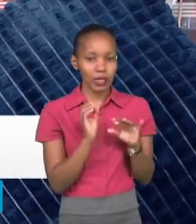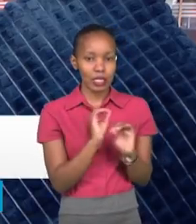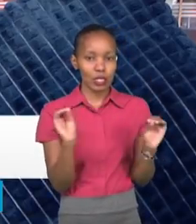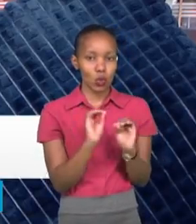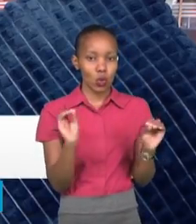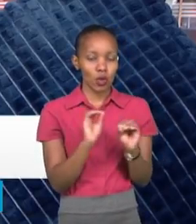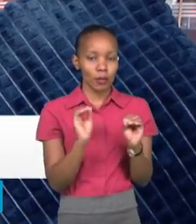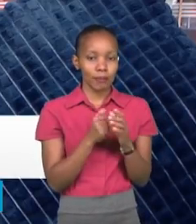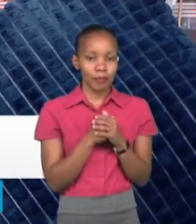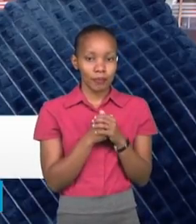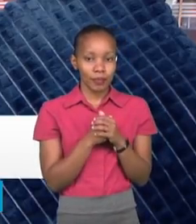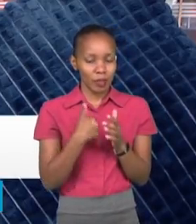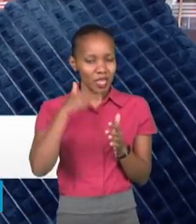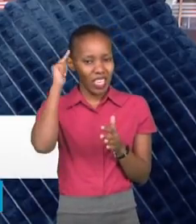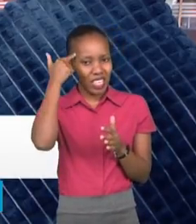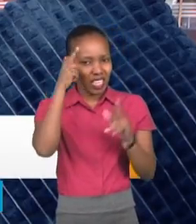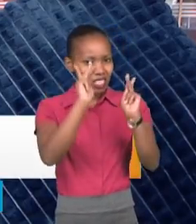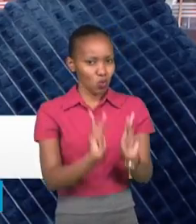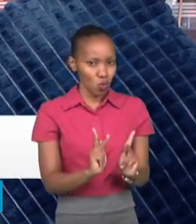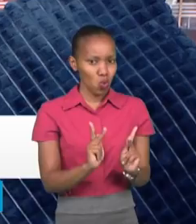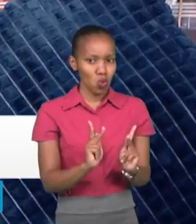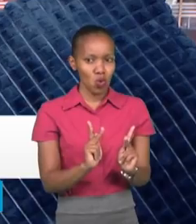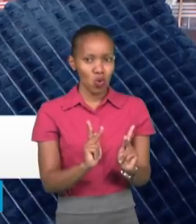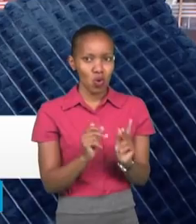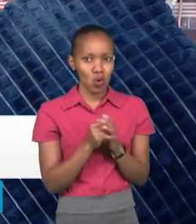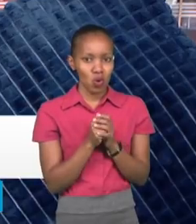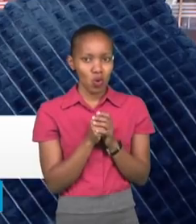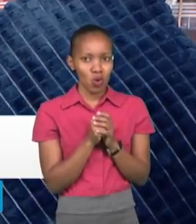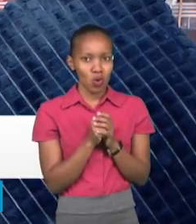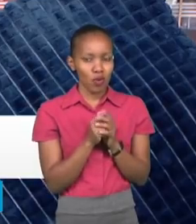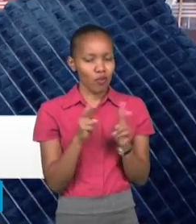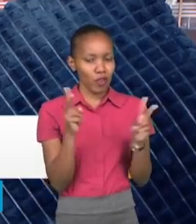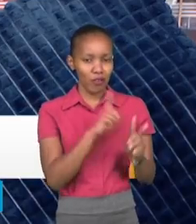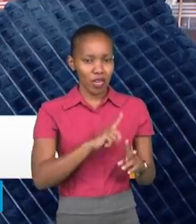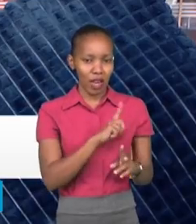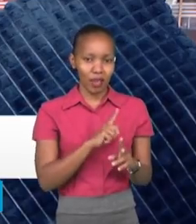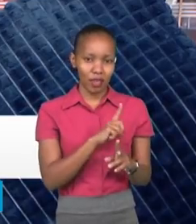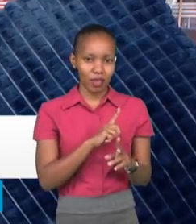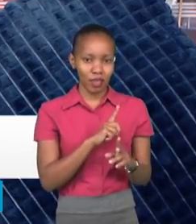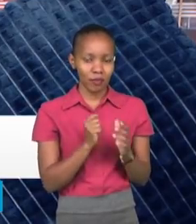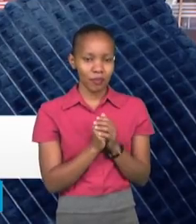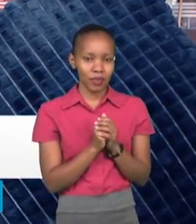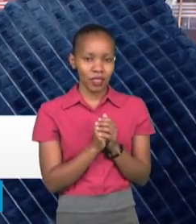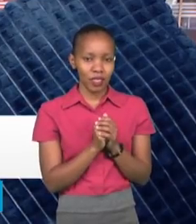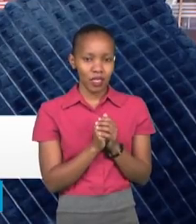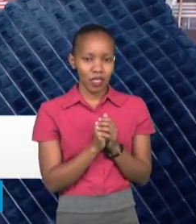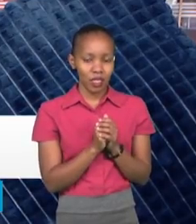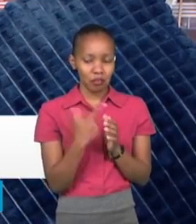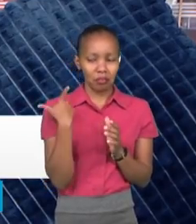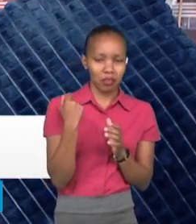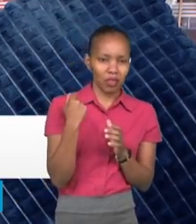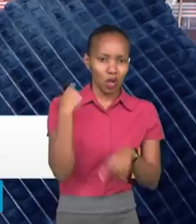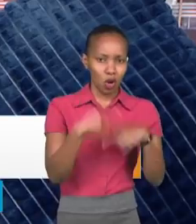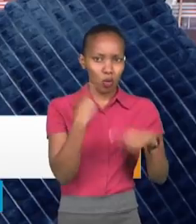okay. board. Okay. So, and I think Kisumu are a bit lucky that mm-hmm. in the last couple of matches, mm-hmm. they've